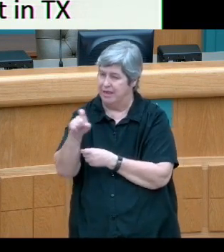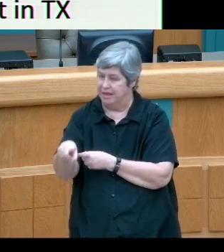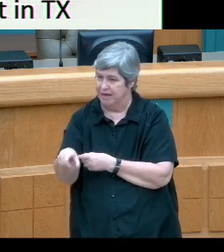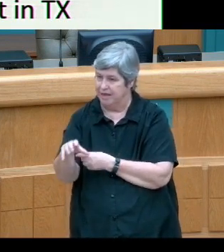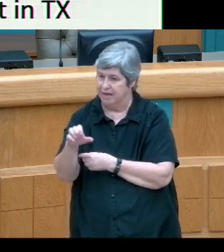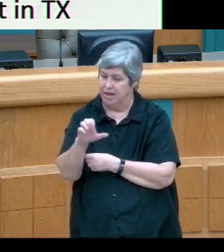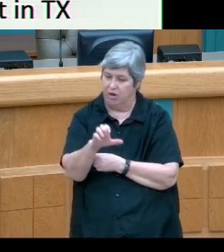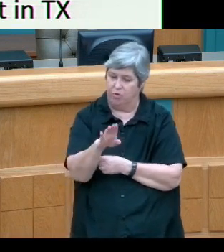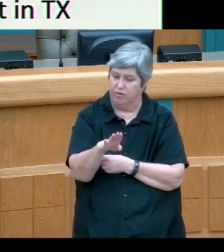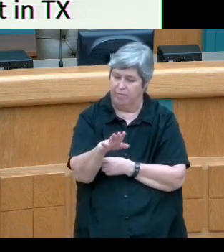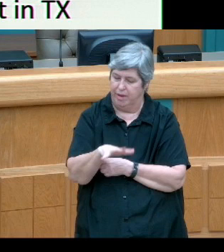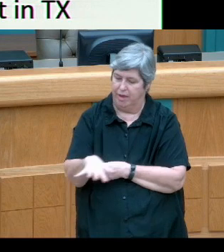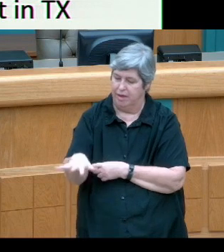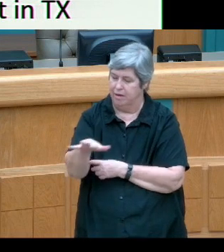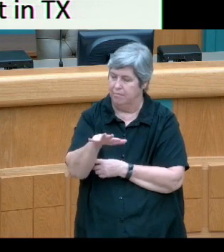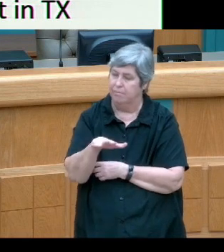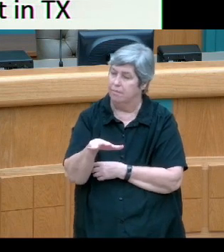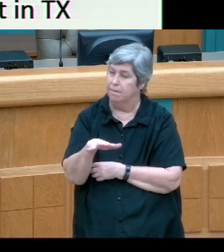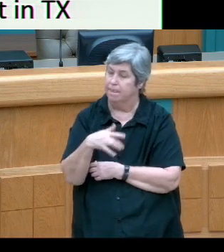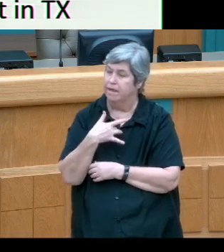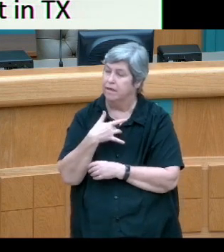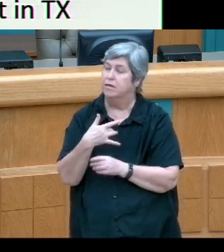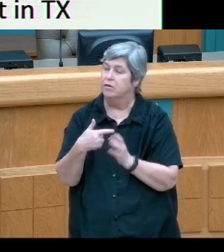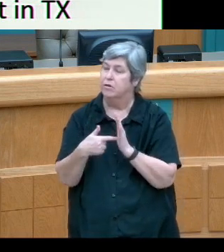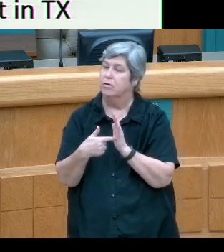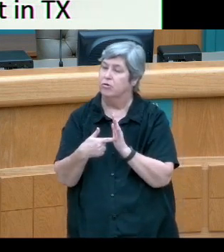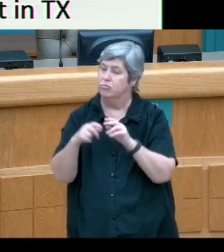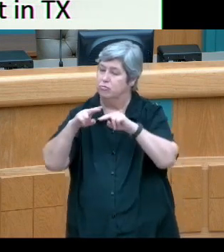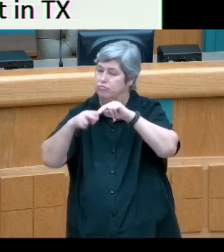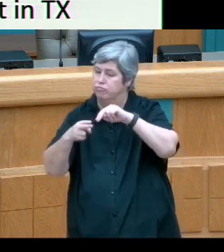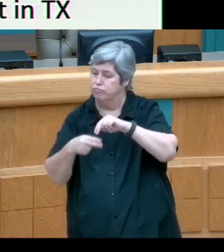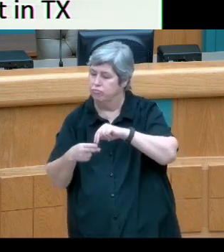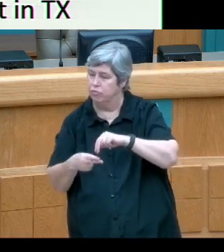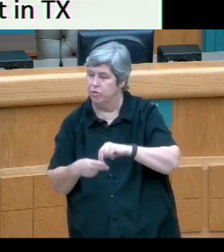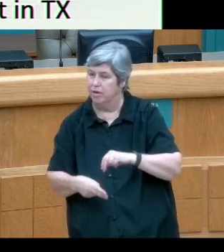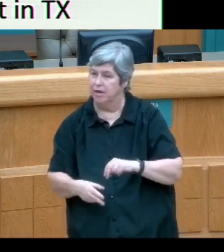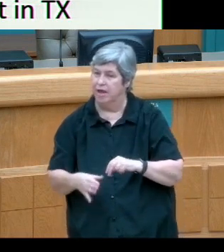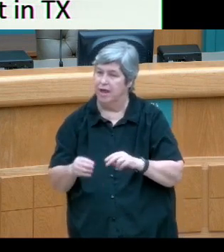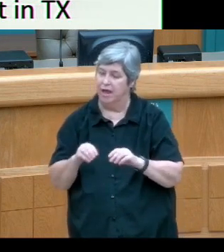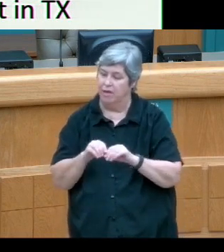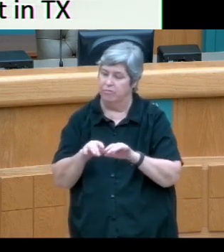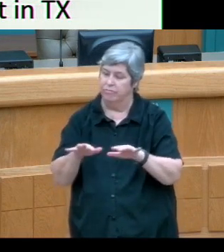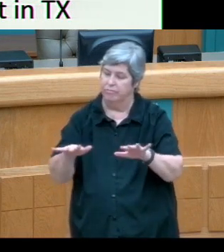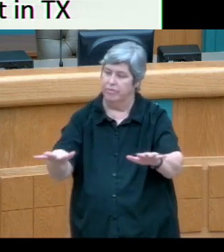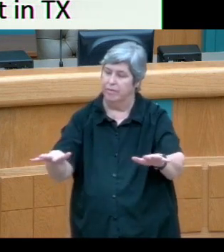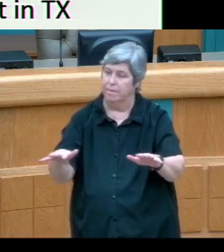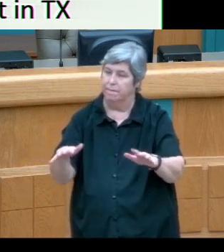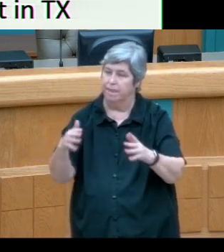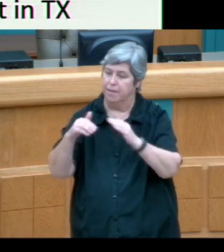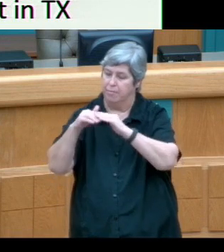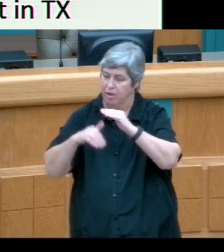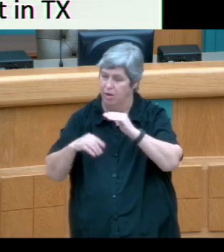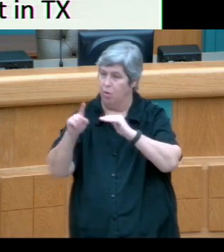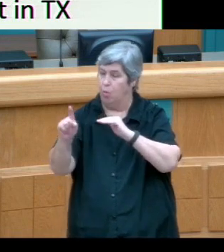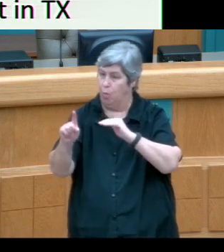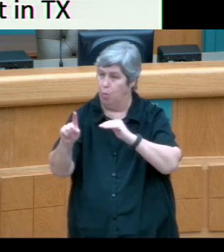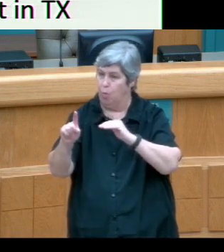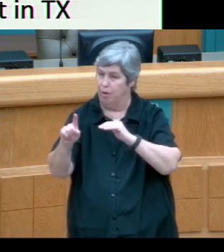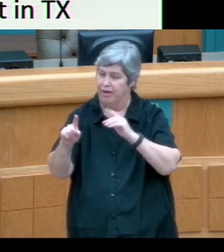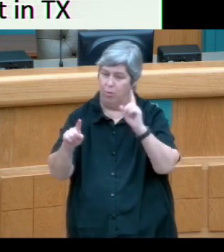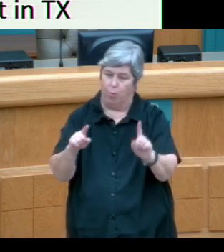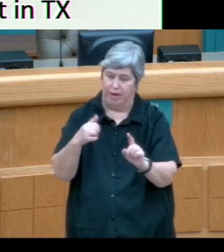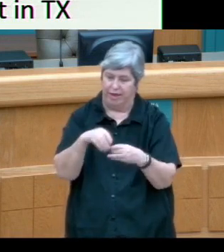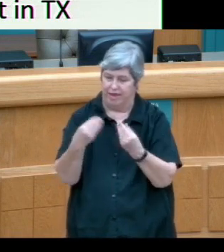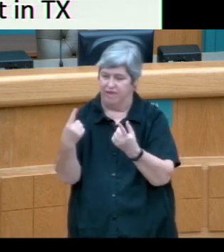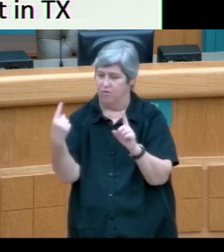the metrics and models that we've run are showing that to be true. And the transmission ratio is certainly below 1, which means